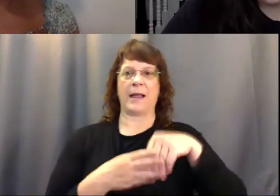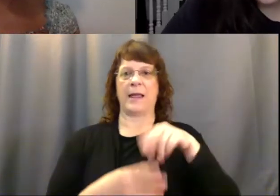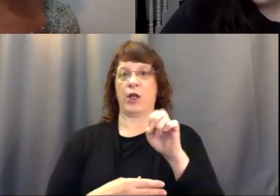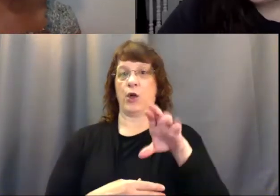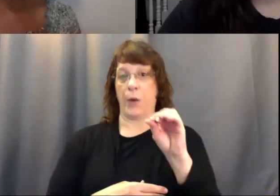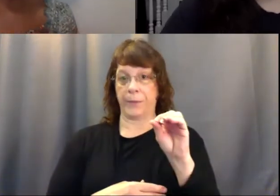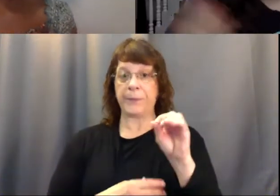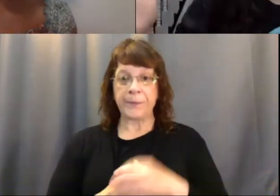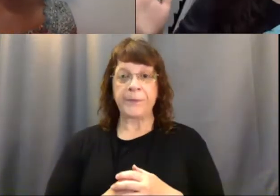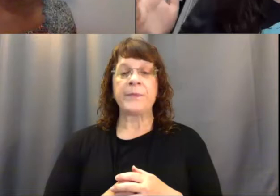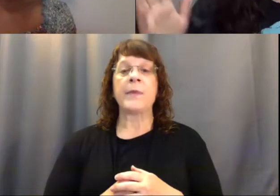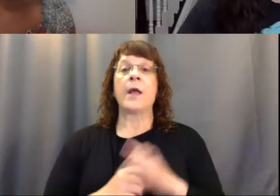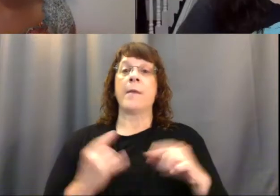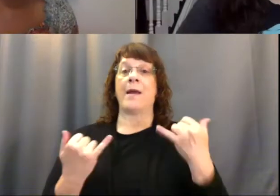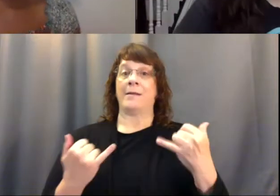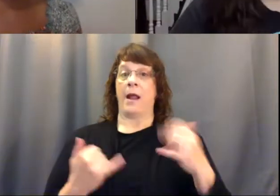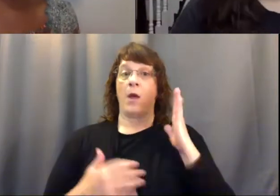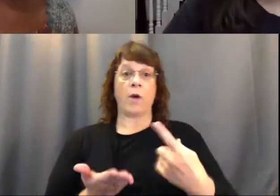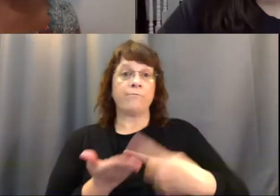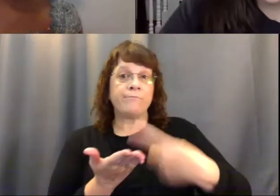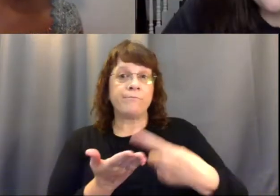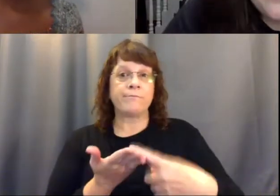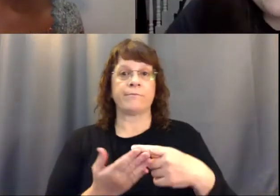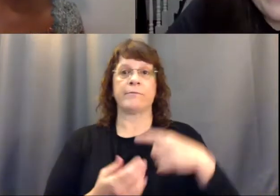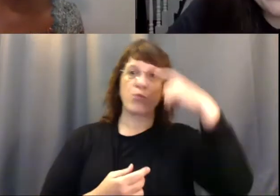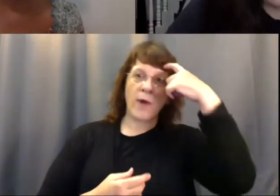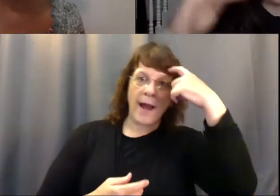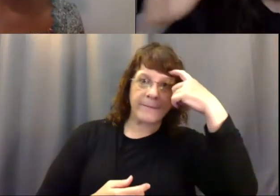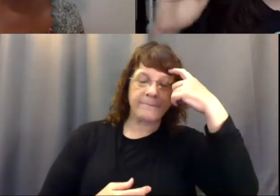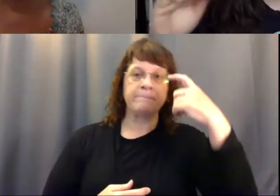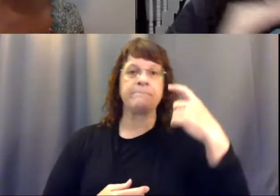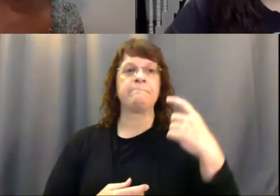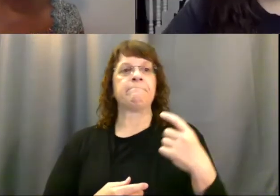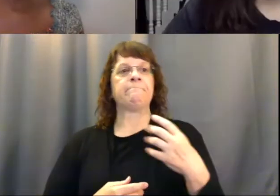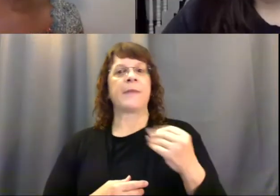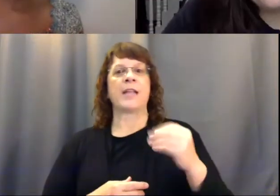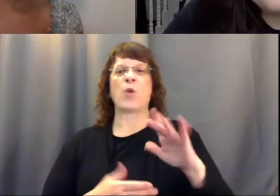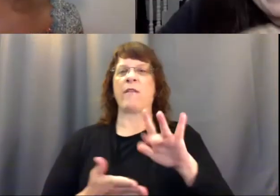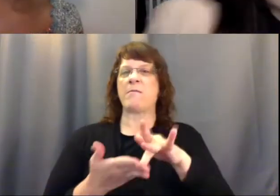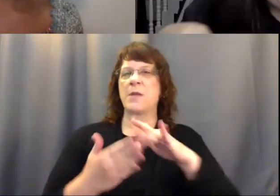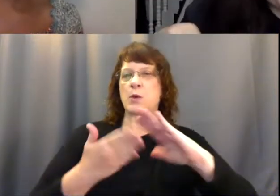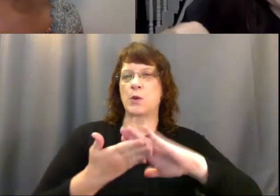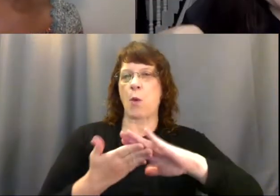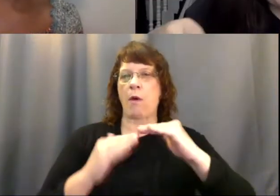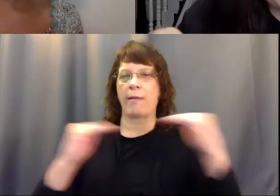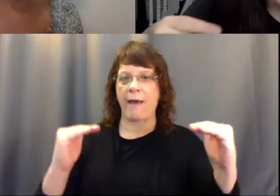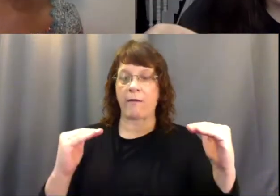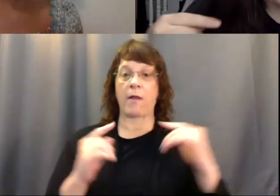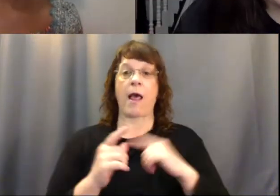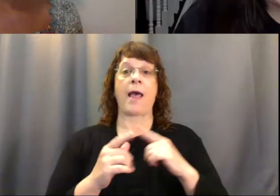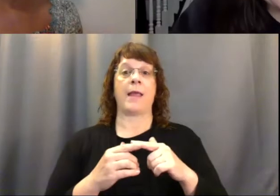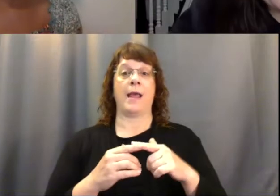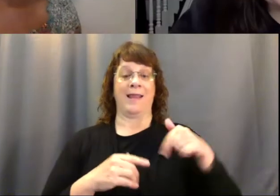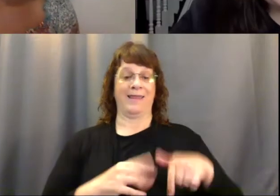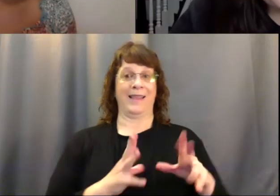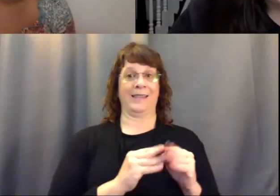to watch. But today we're going to be talking about the brain at a sort of middle school level. And then after this session,